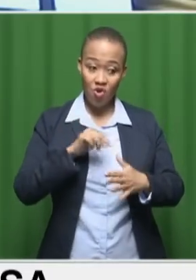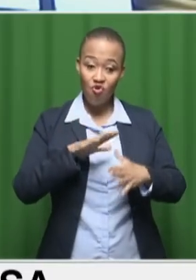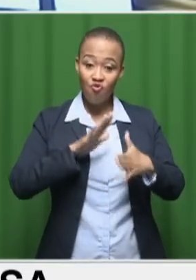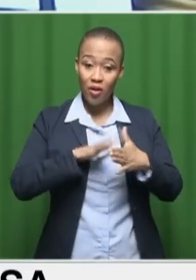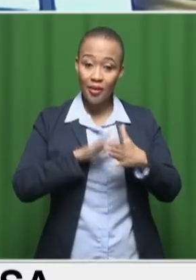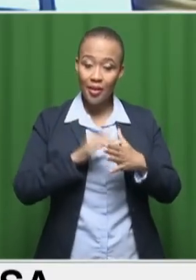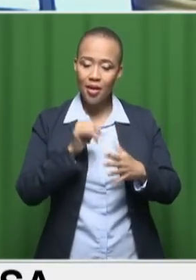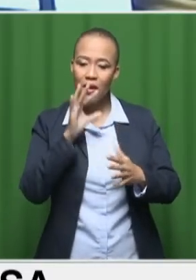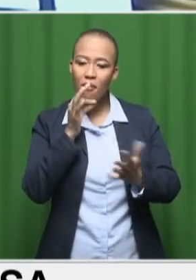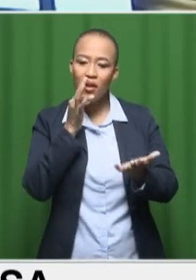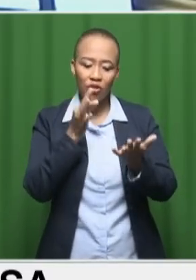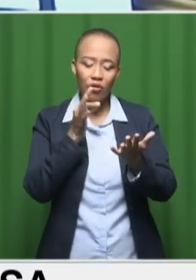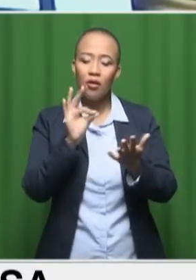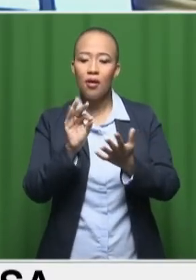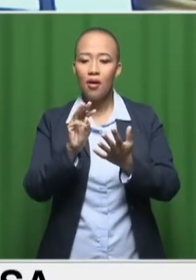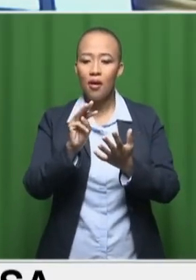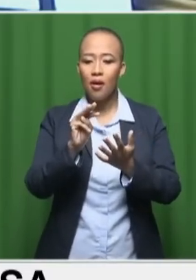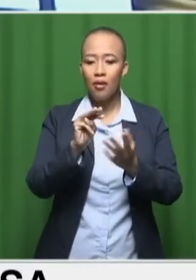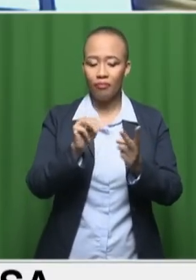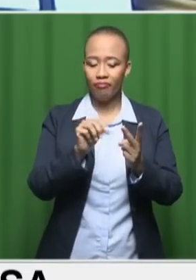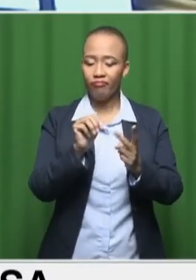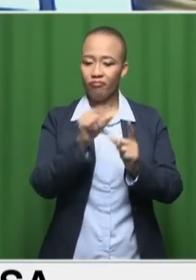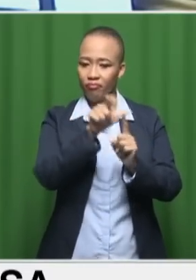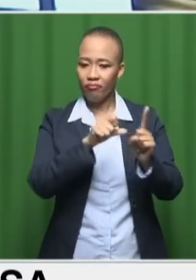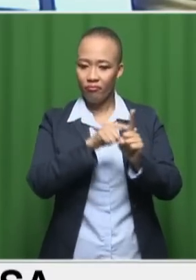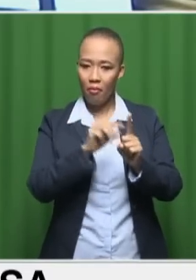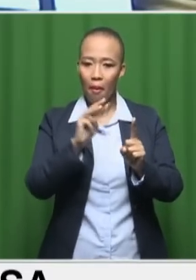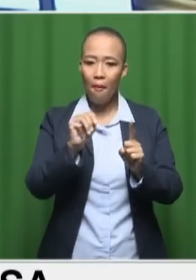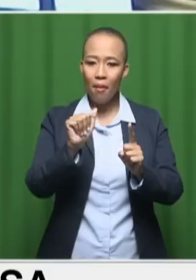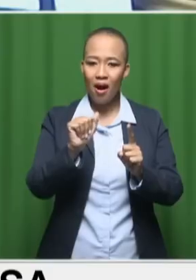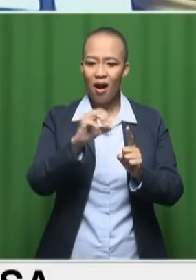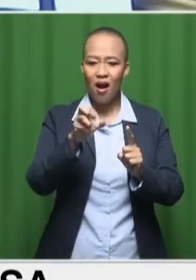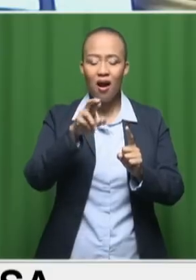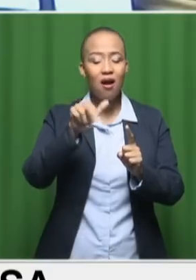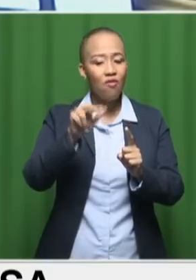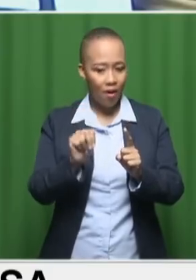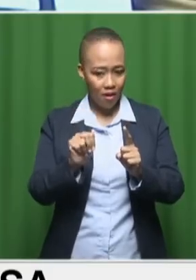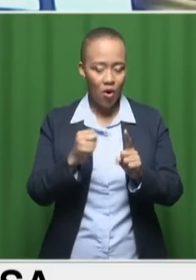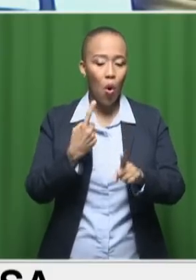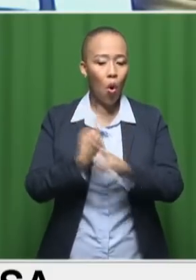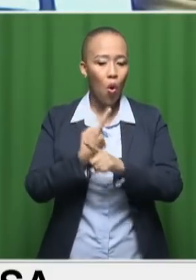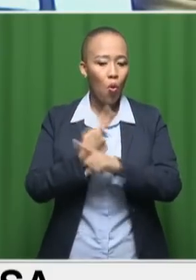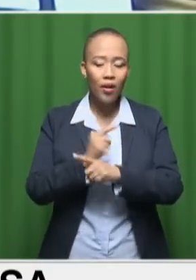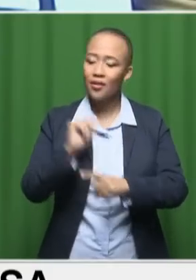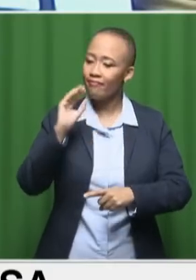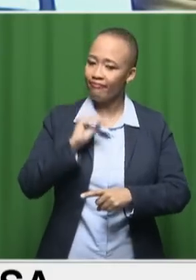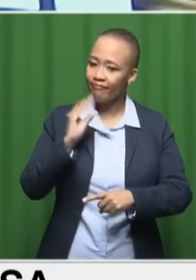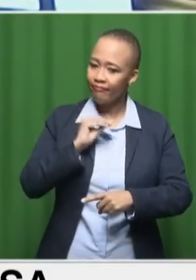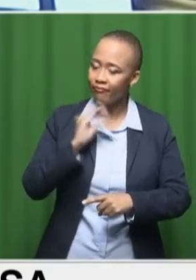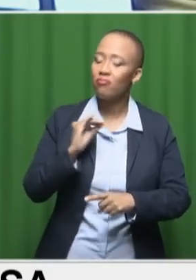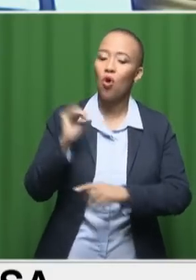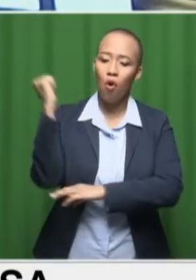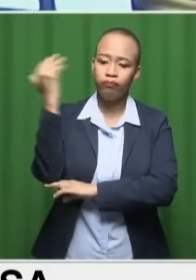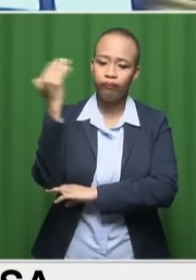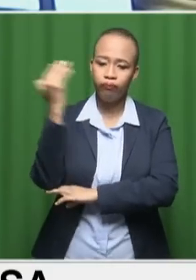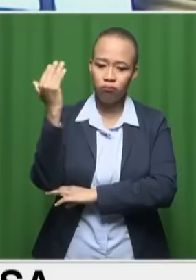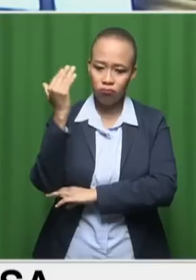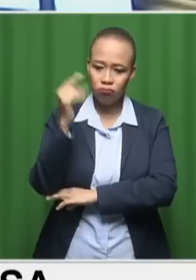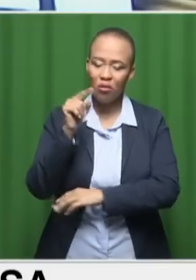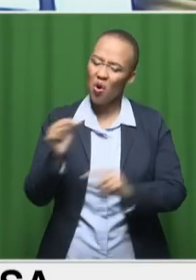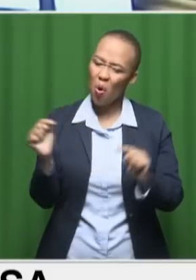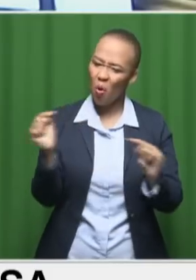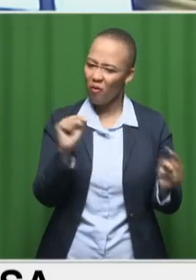the question then is, who should be appointed as the envoy to Washington, someone who will successfully